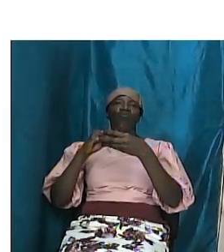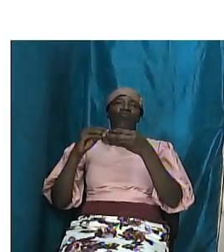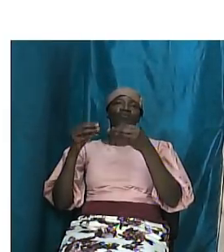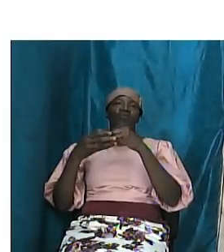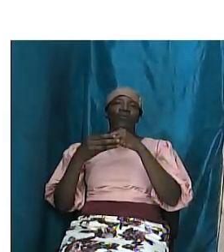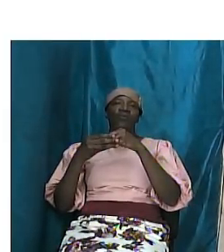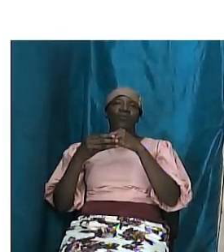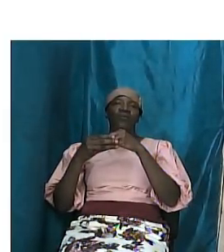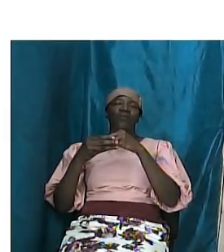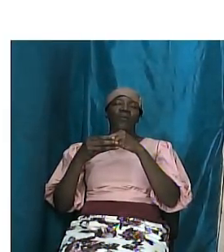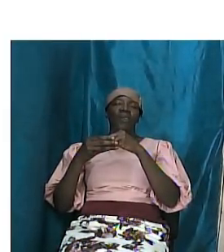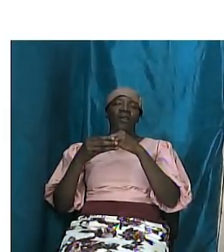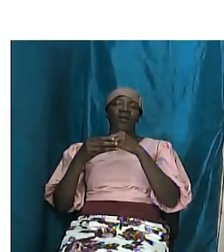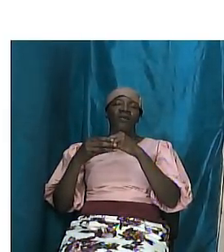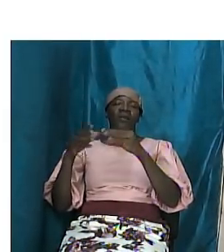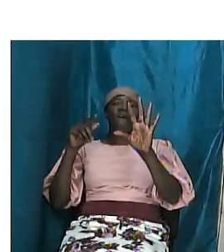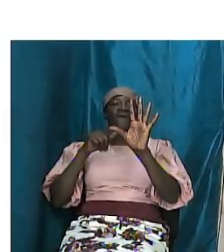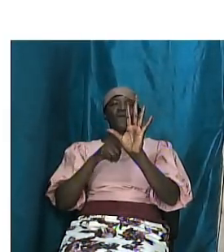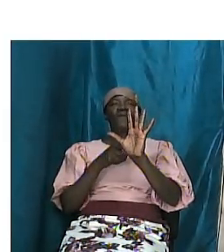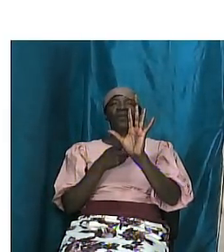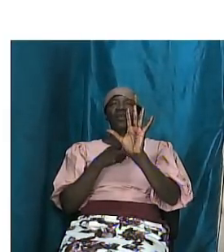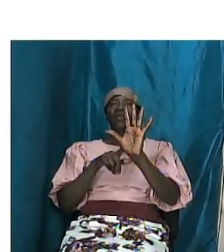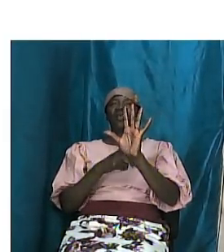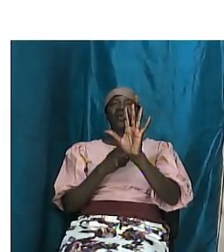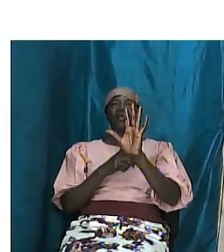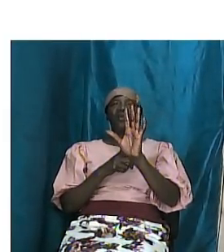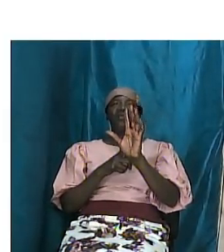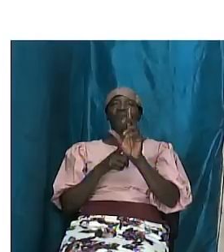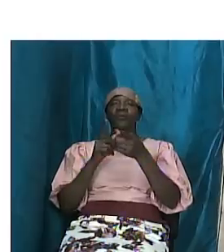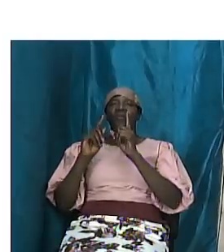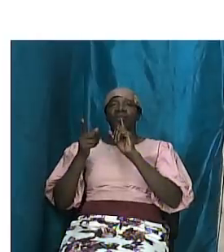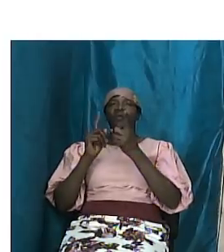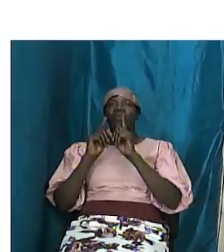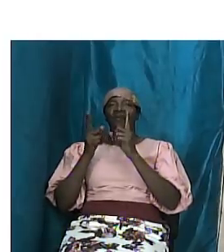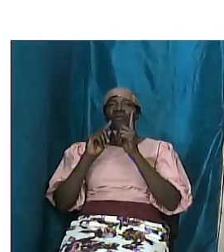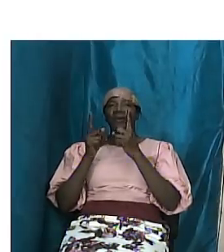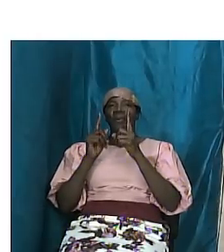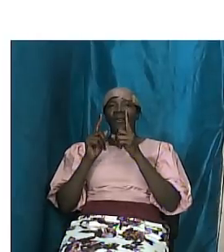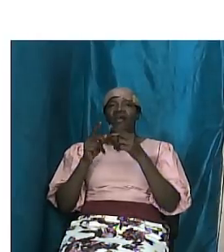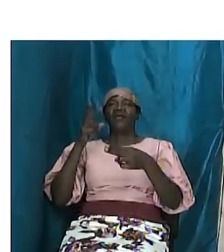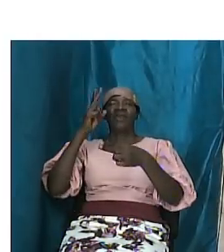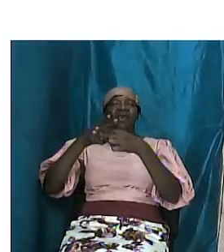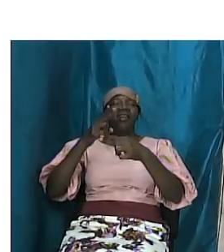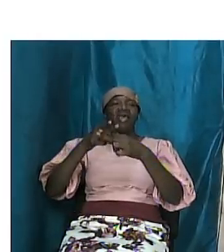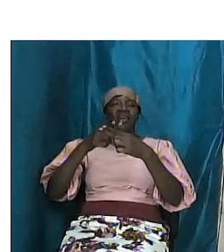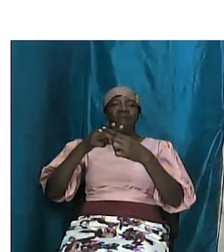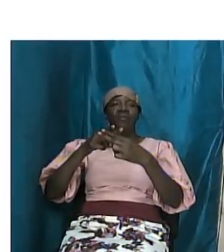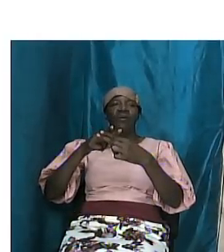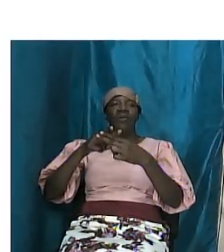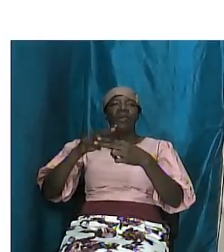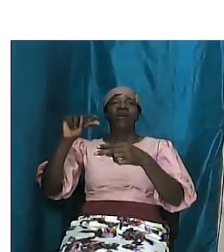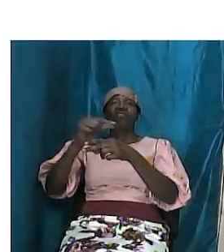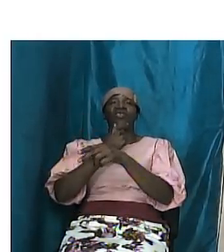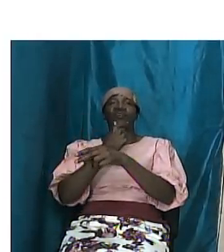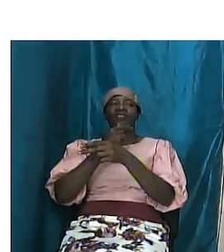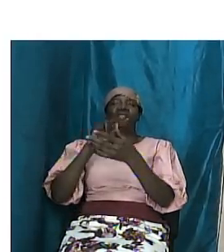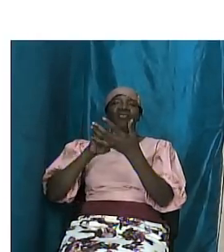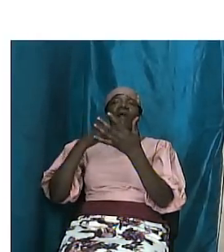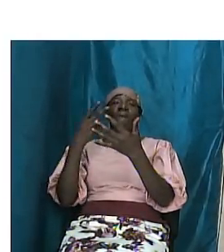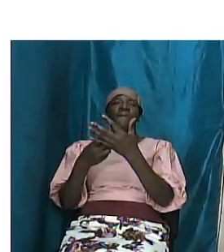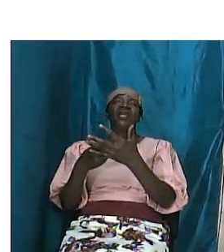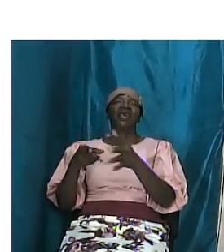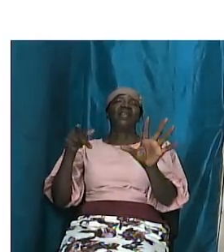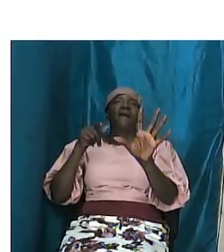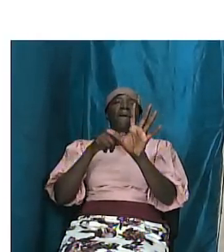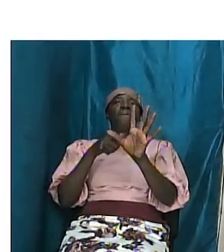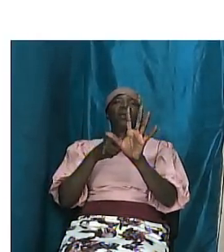is one of beginnings. It speaks about the name itself of Genesis means beginning. It speaks about